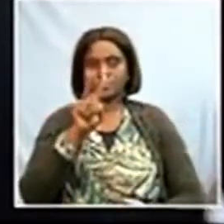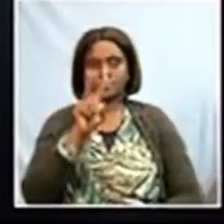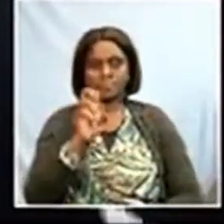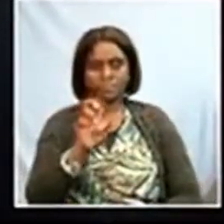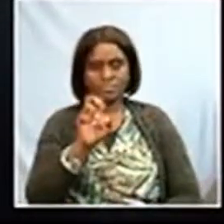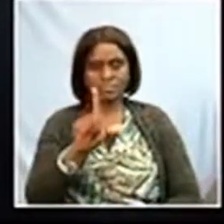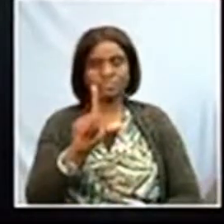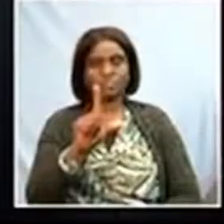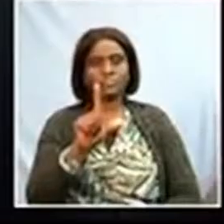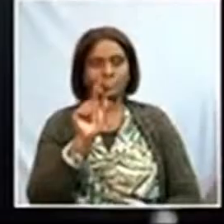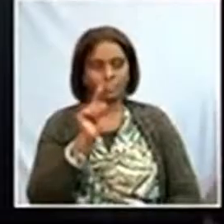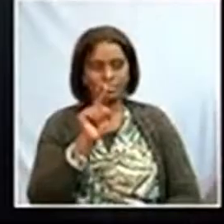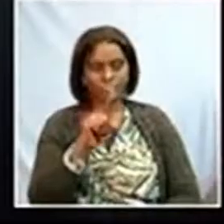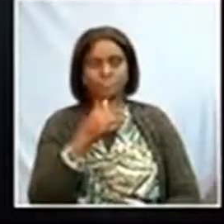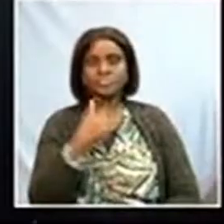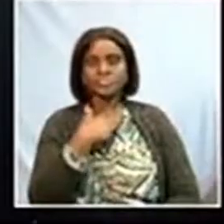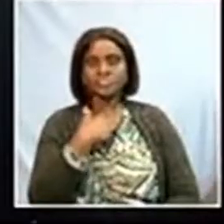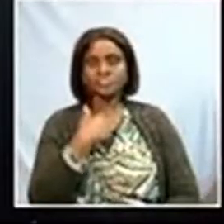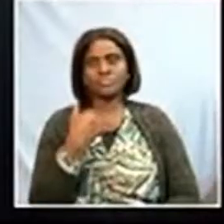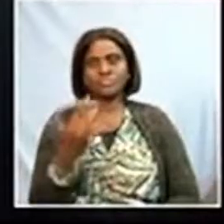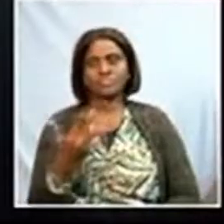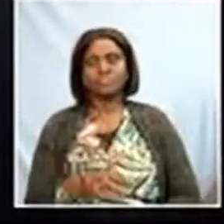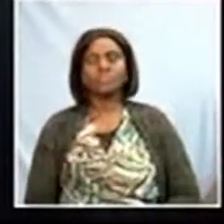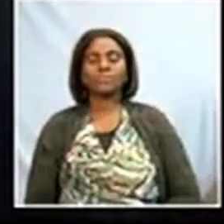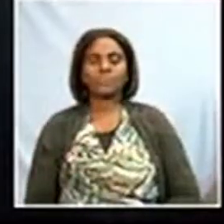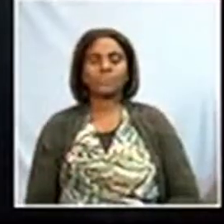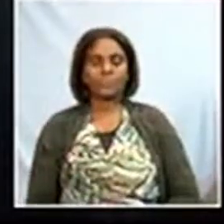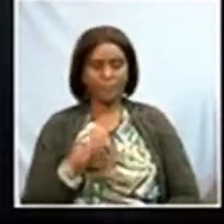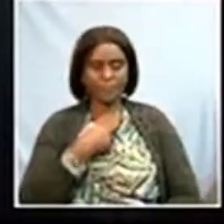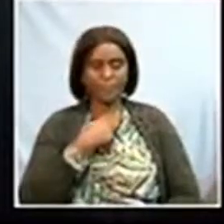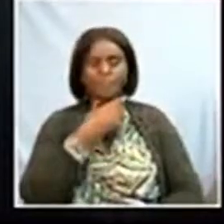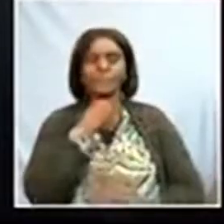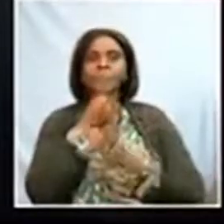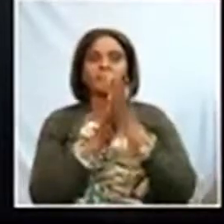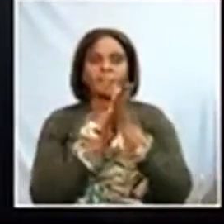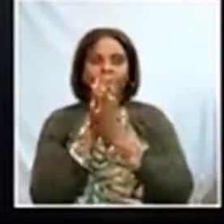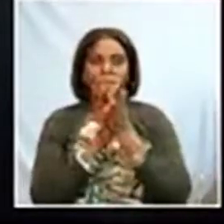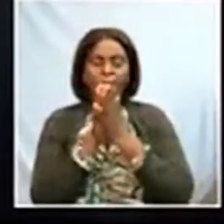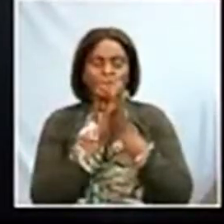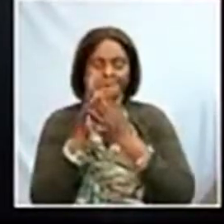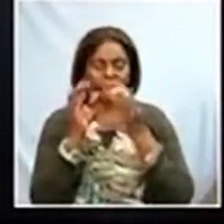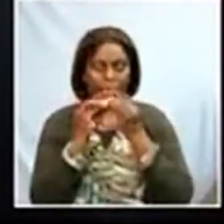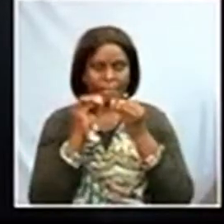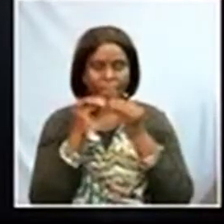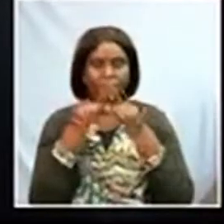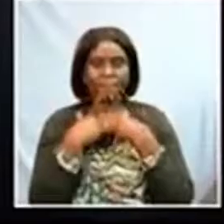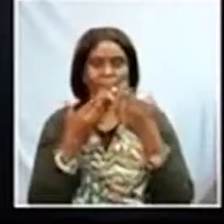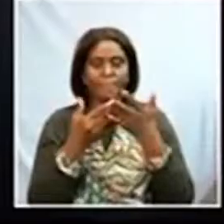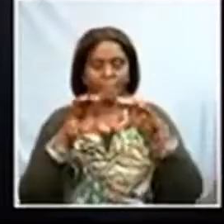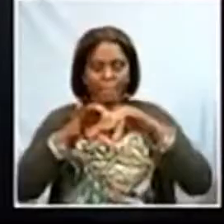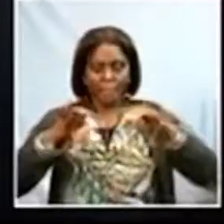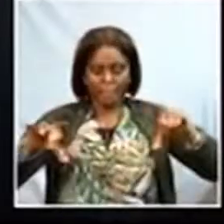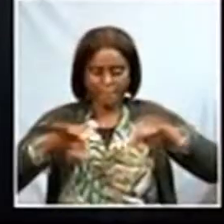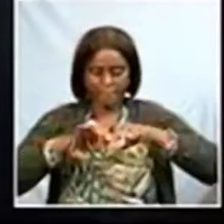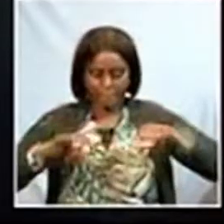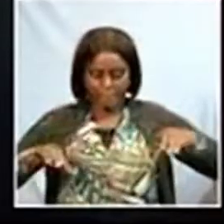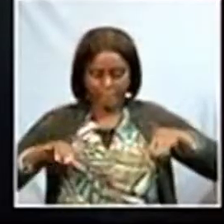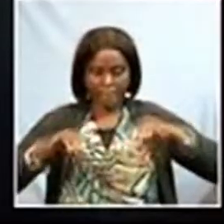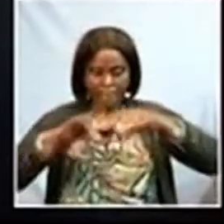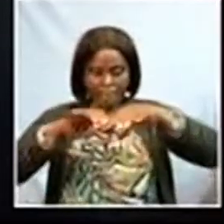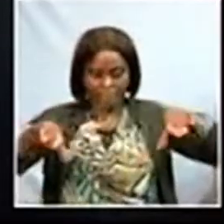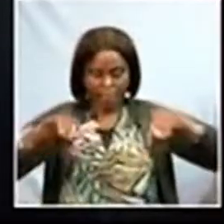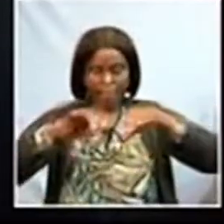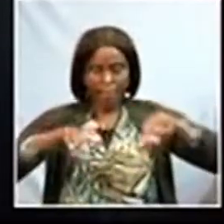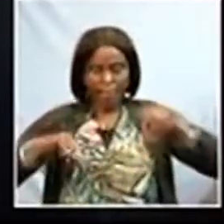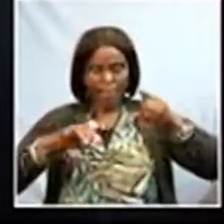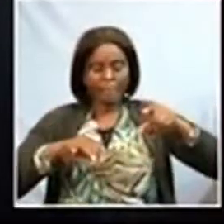Some bags of gravel, rather. I'm interested on the pipes. The title is